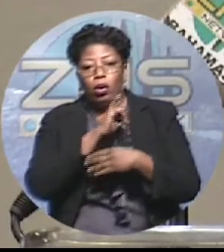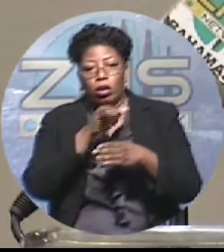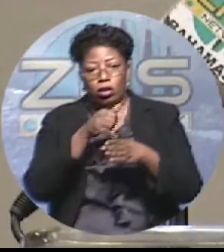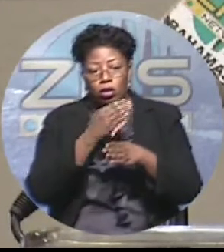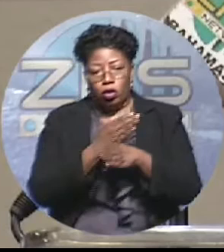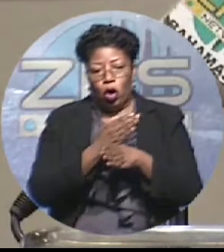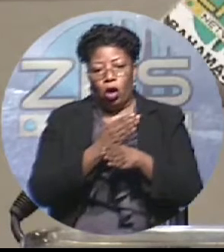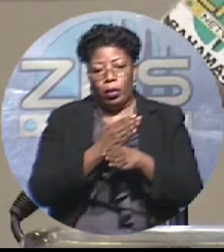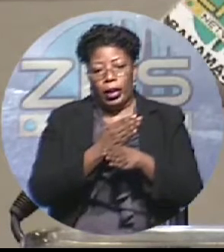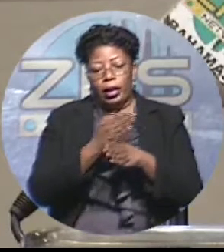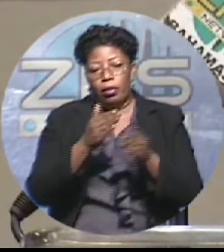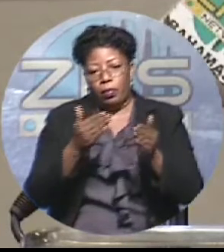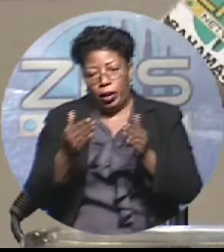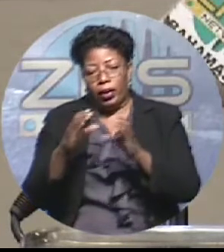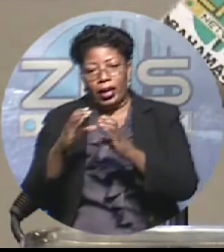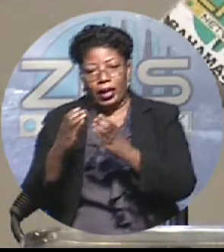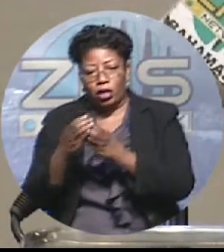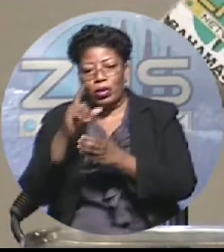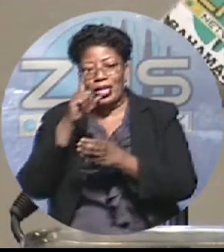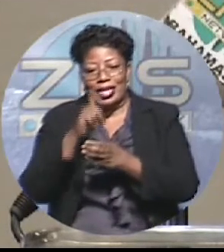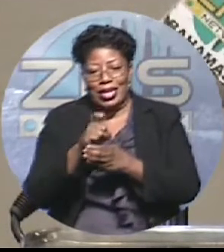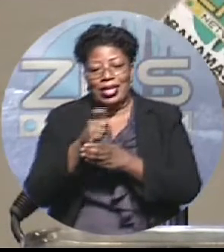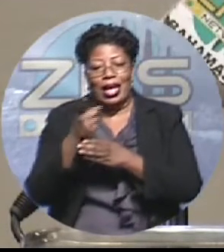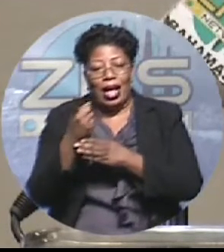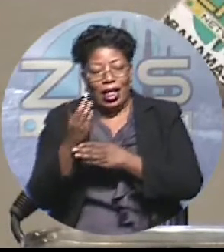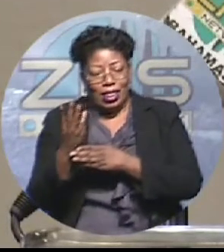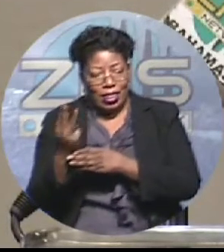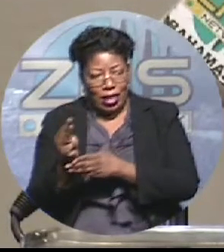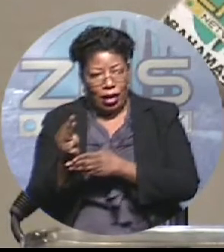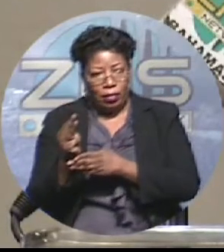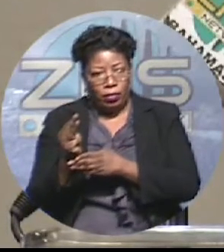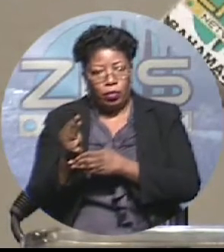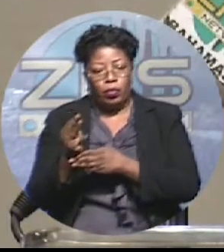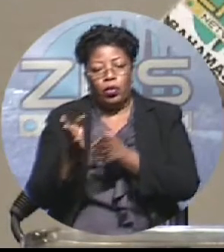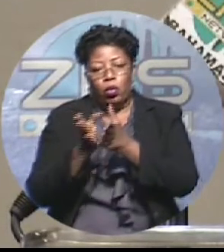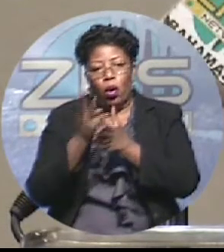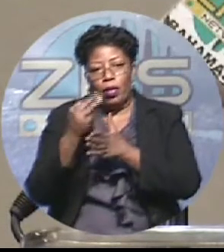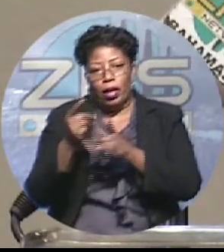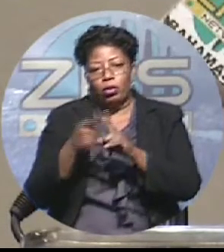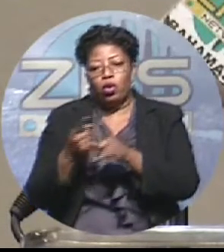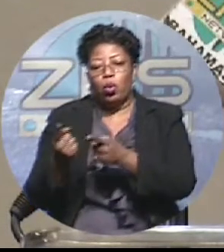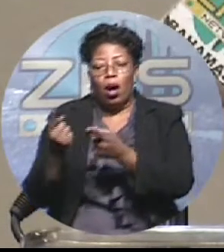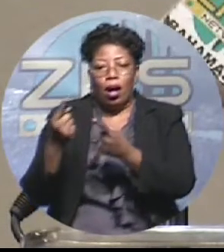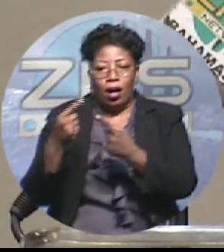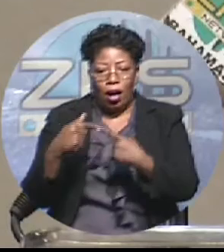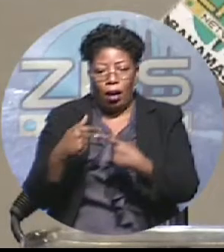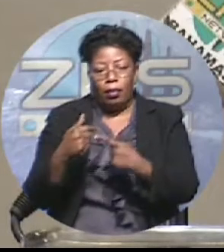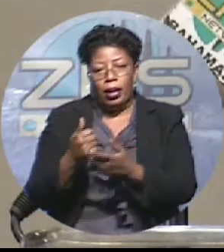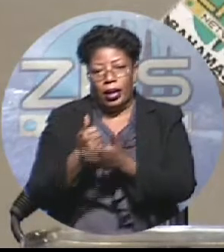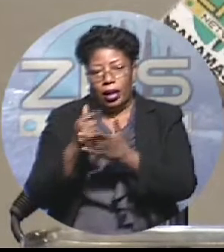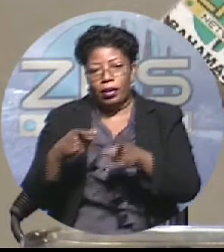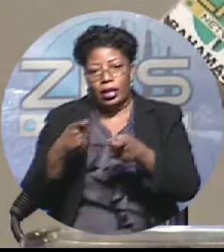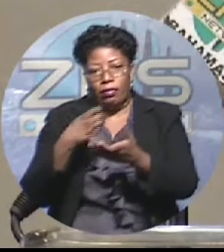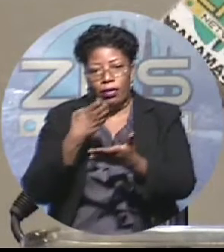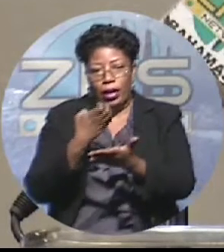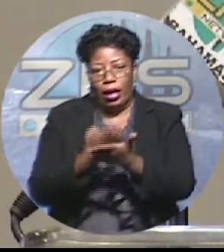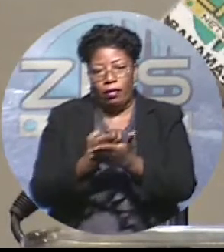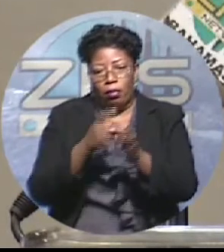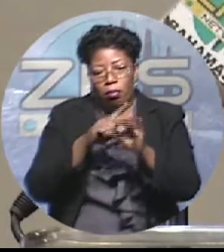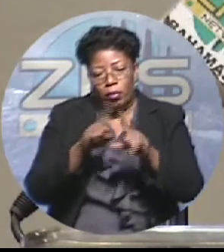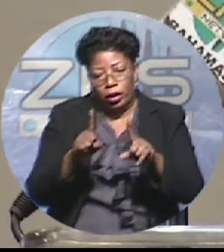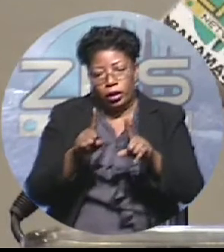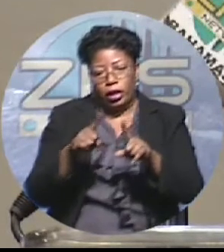a case, and we need them, and you want them also, to actually come forward and give evidence. But if